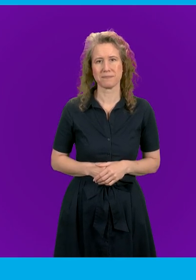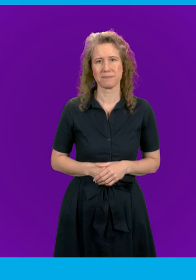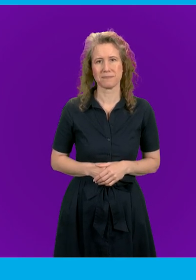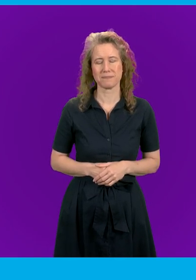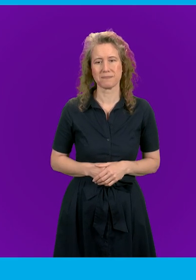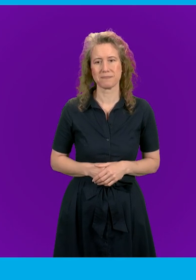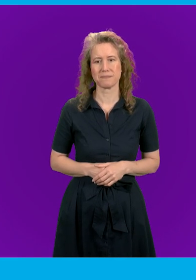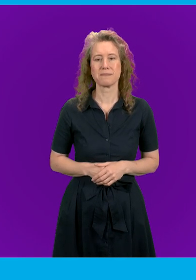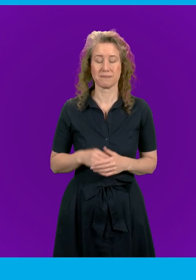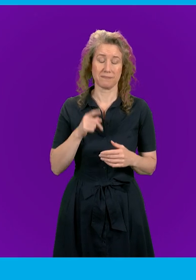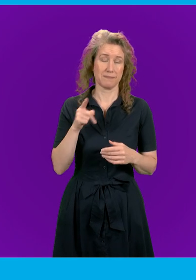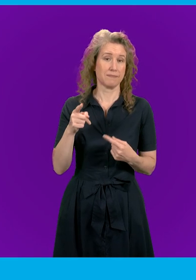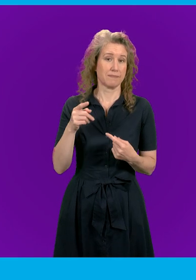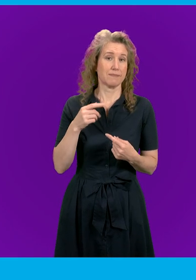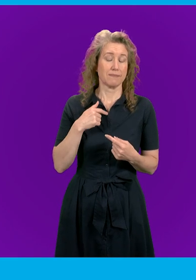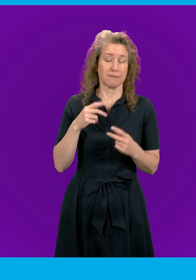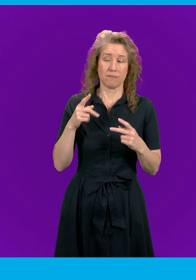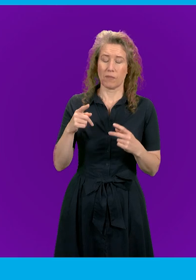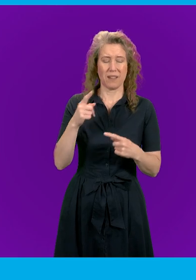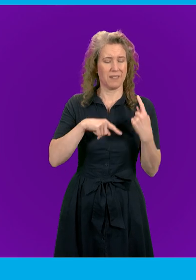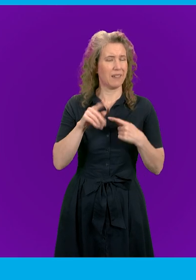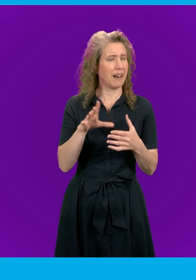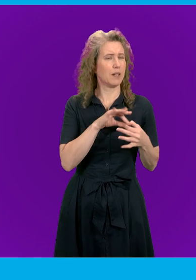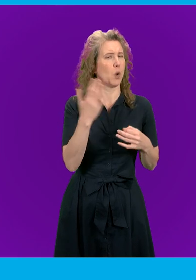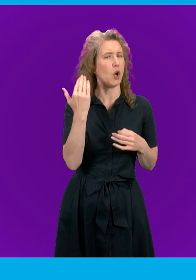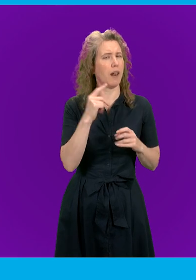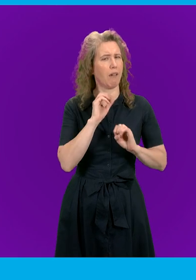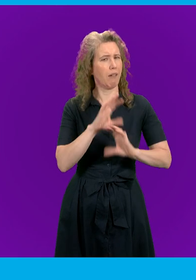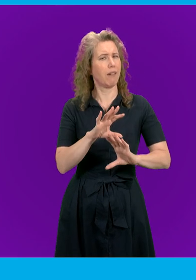I think I'd probably go back to a few things that I've said before around